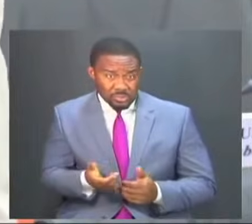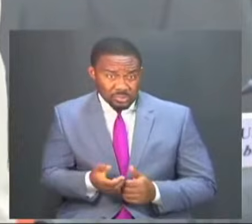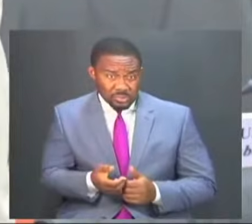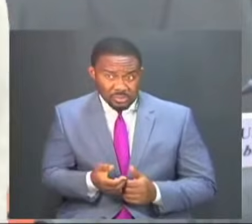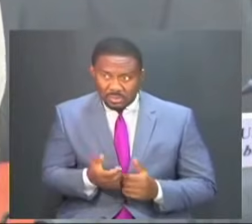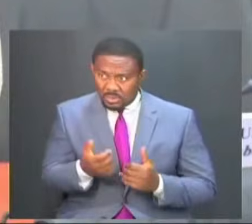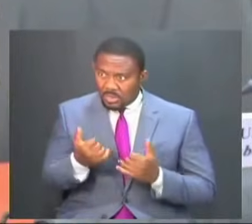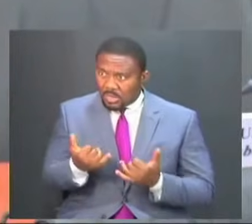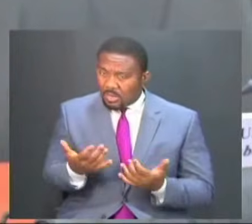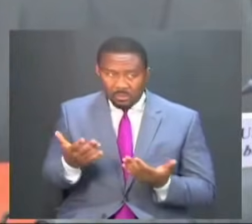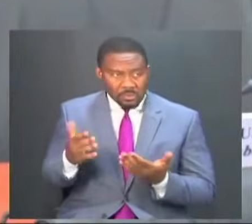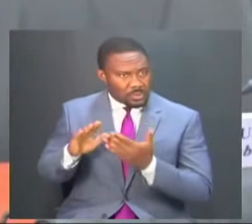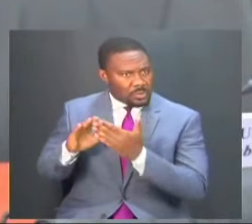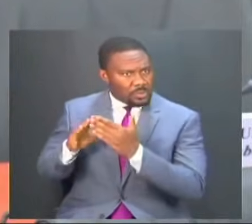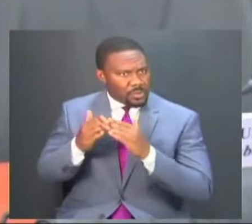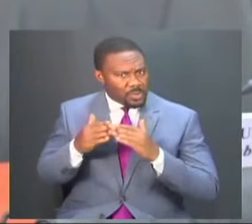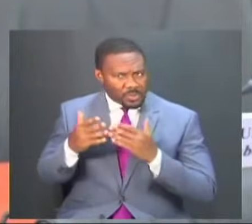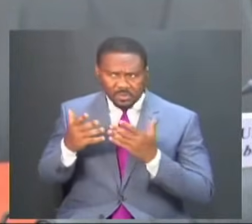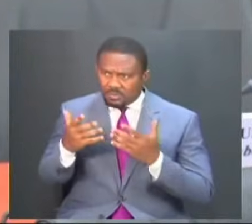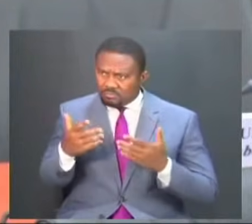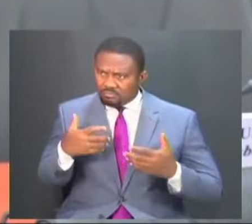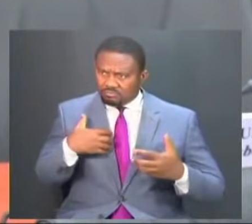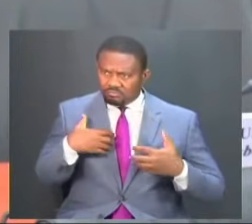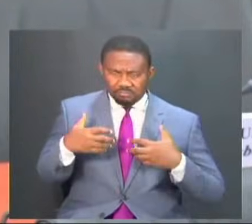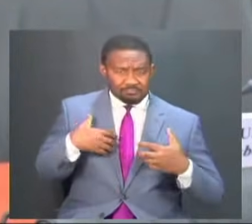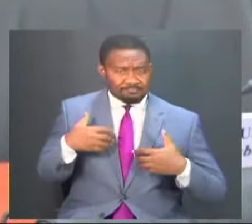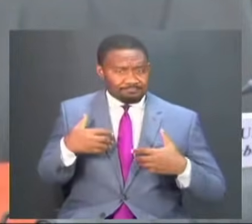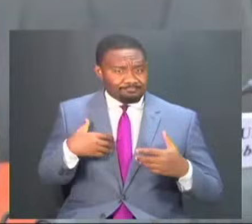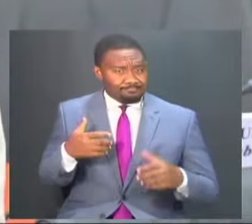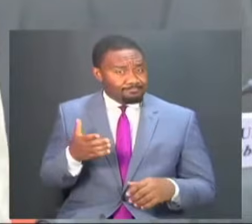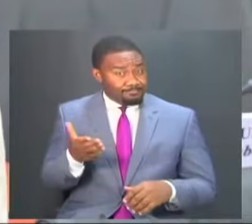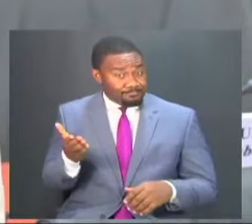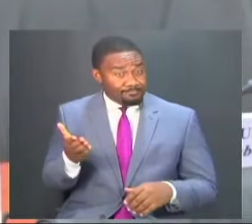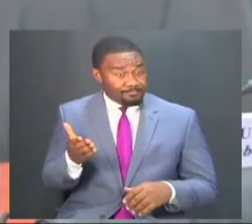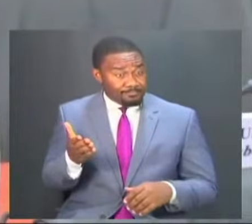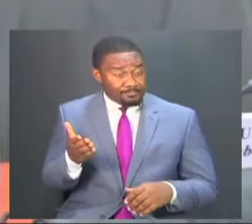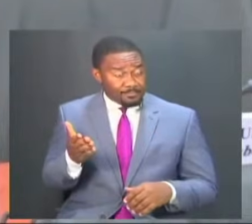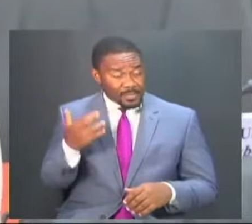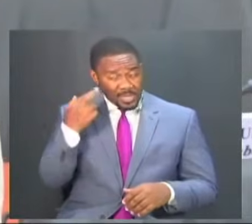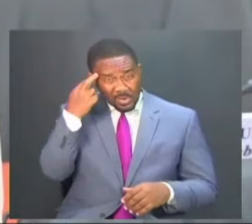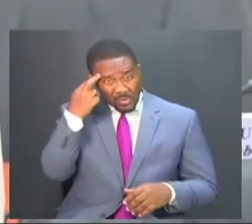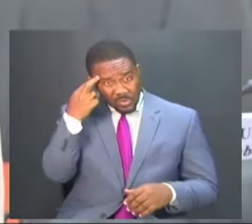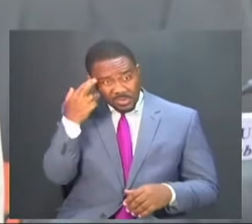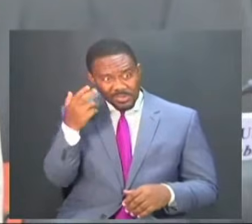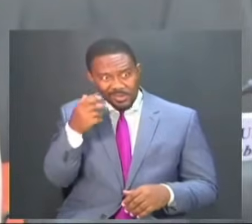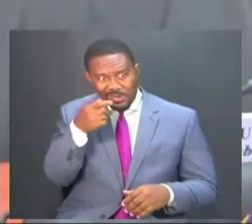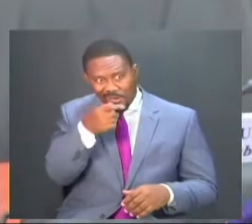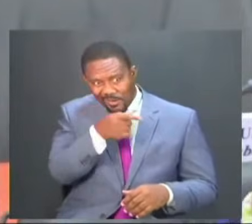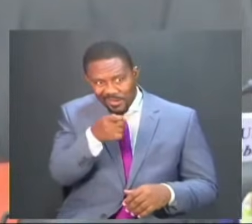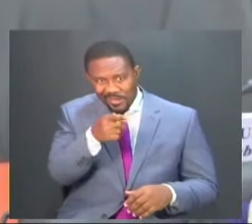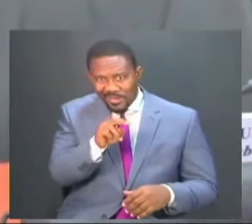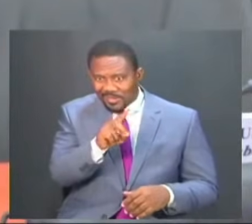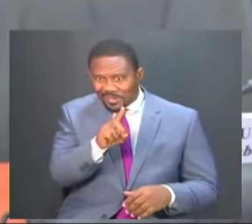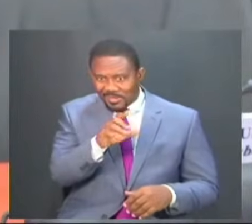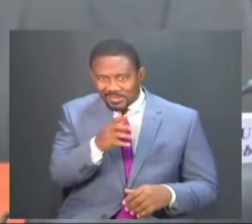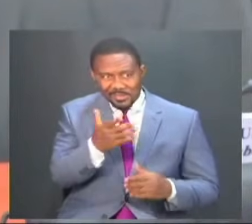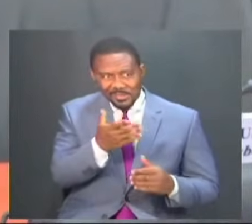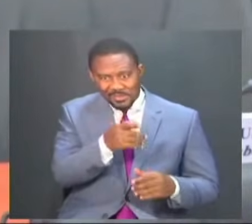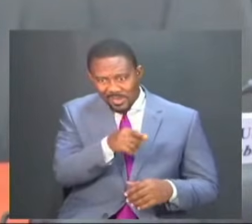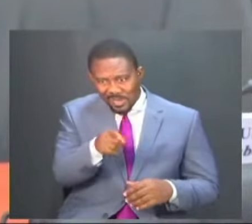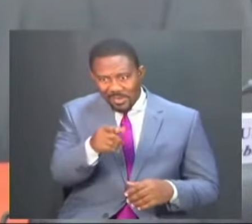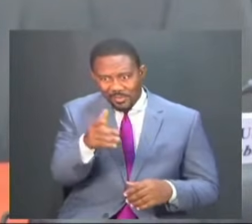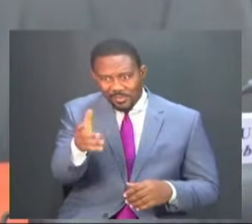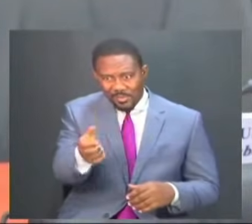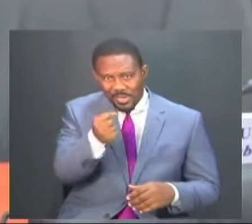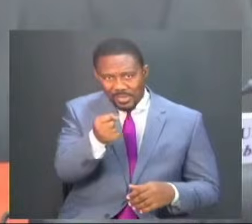the communities are also speaking. And they should understand that that is one of the key reasons why they are coming back to this house, because we gave the communities a